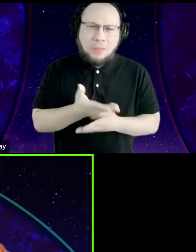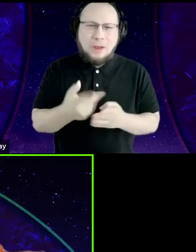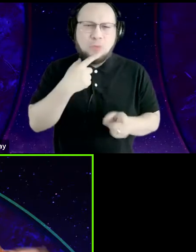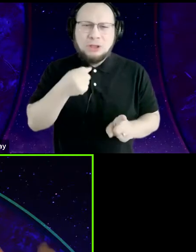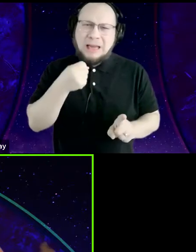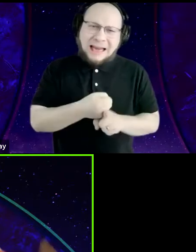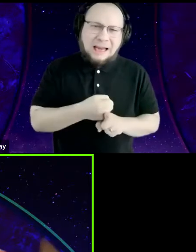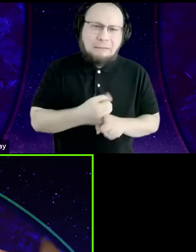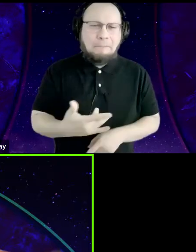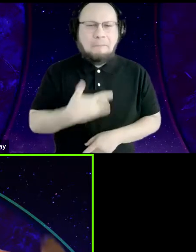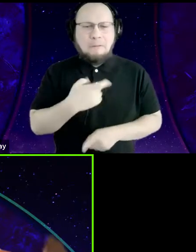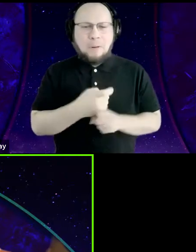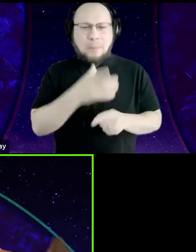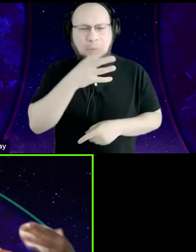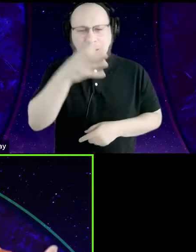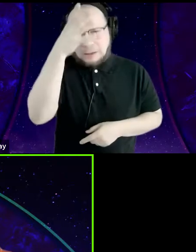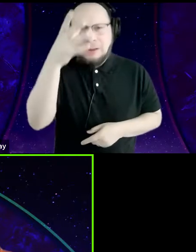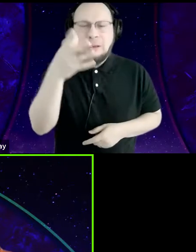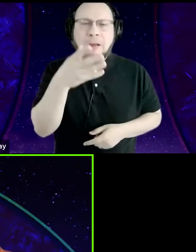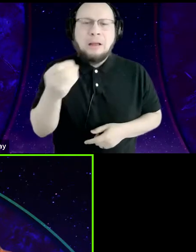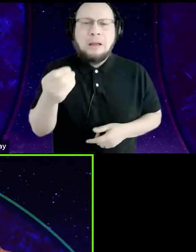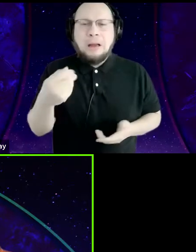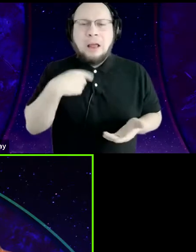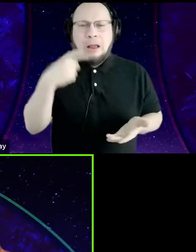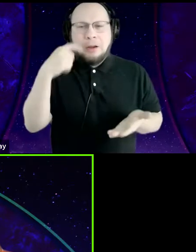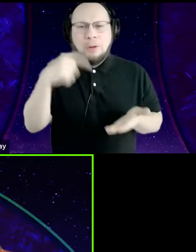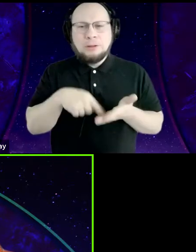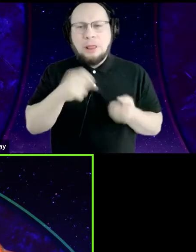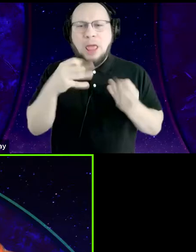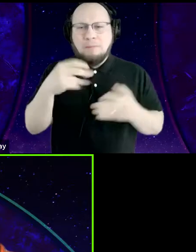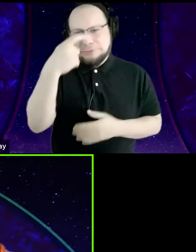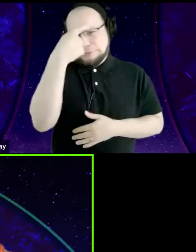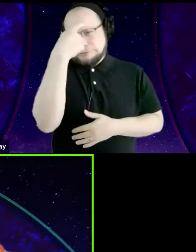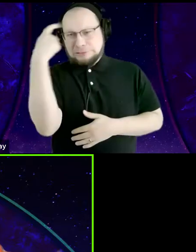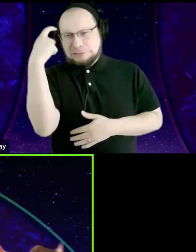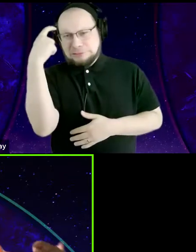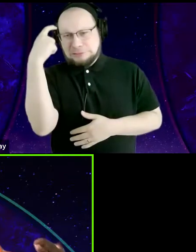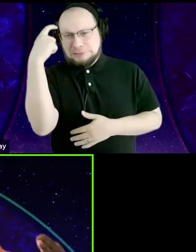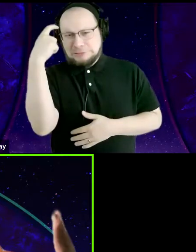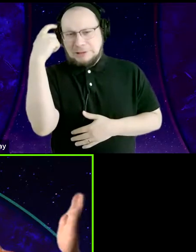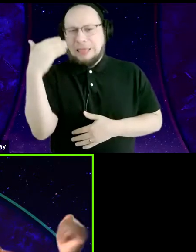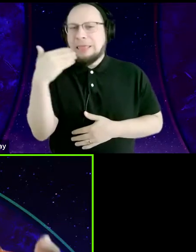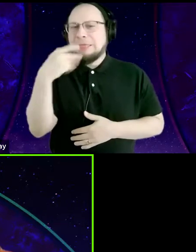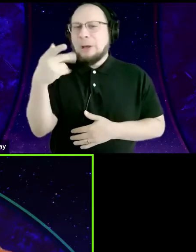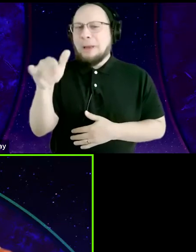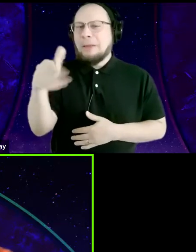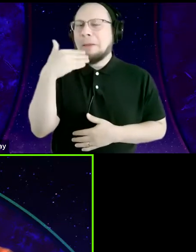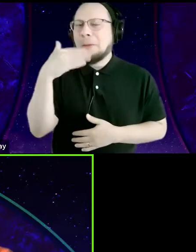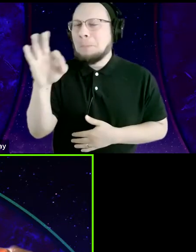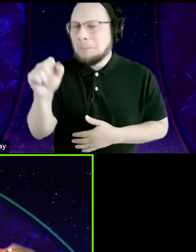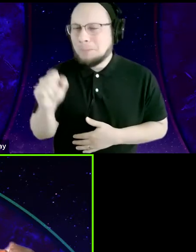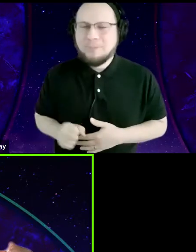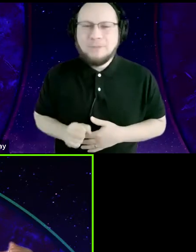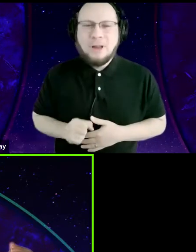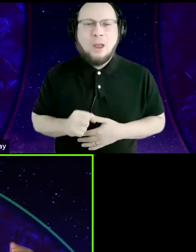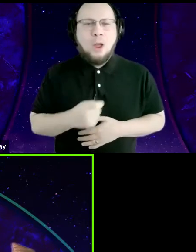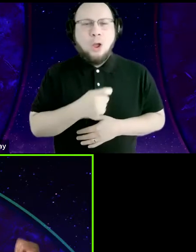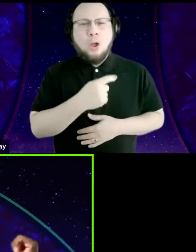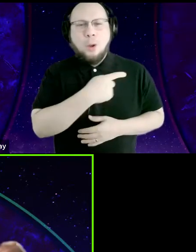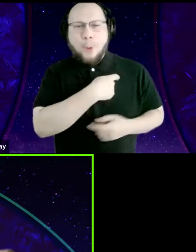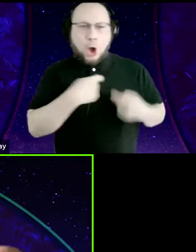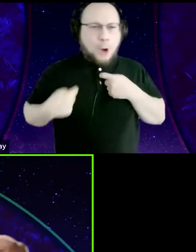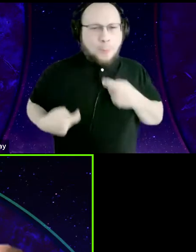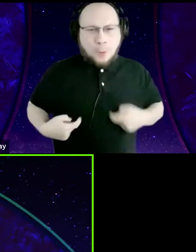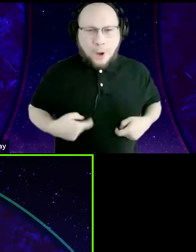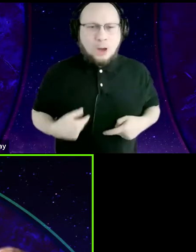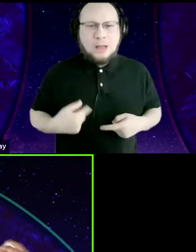parent. And there were marks that were, thank you, Peggy. There were marks that were on my body. And I had this